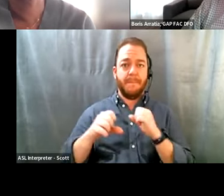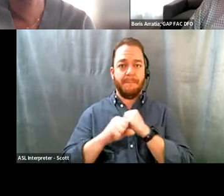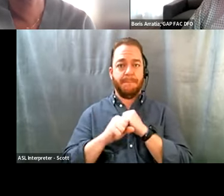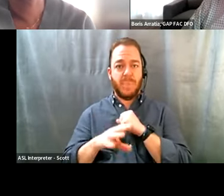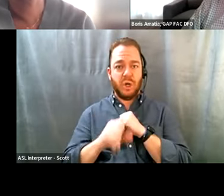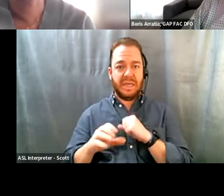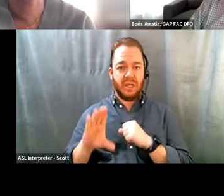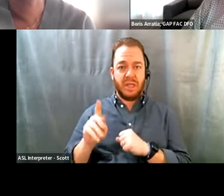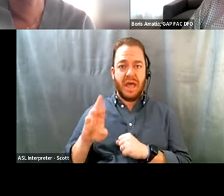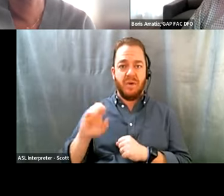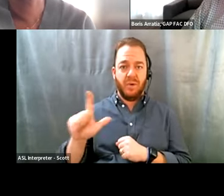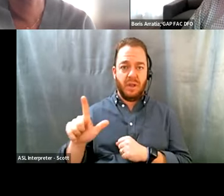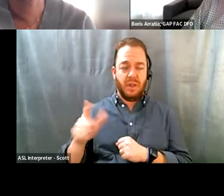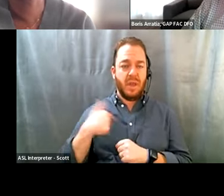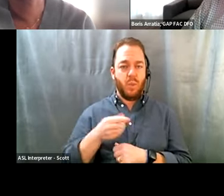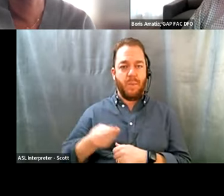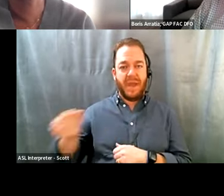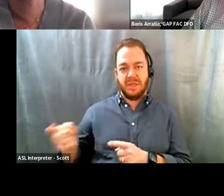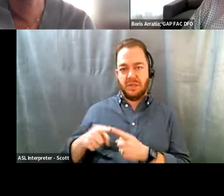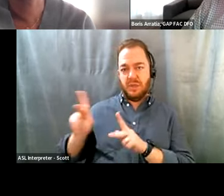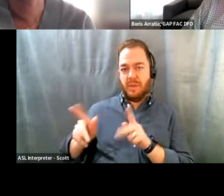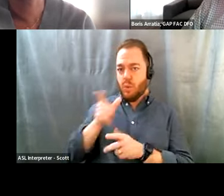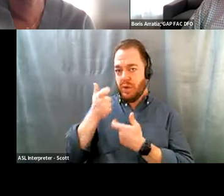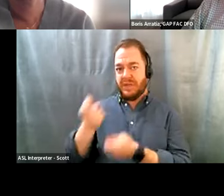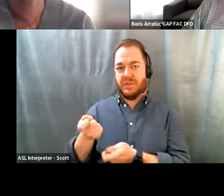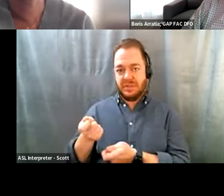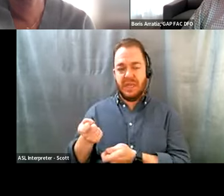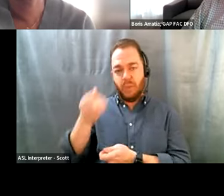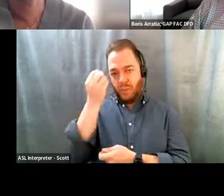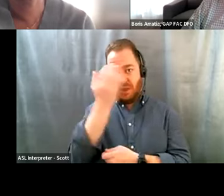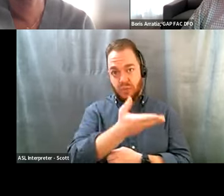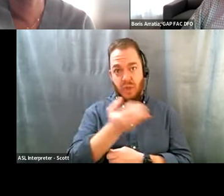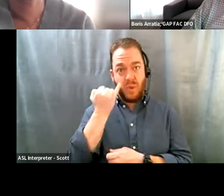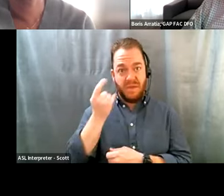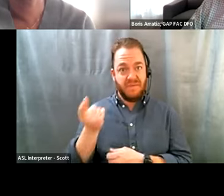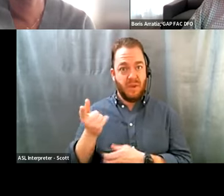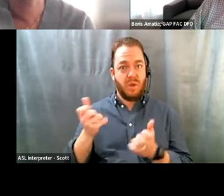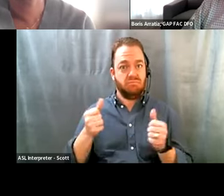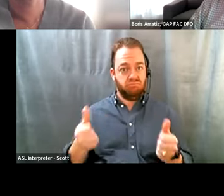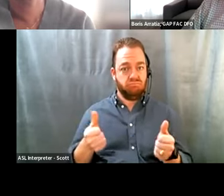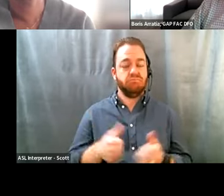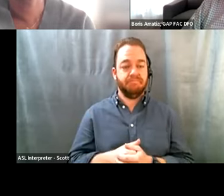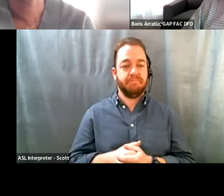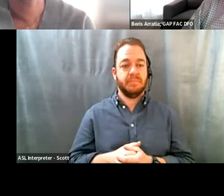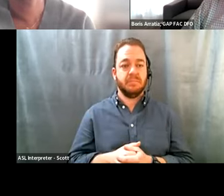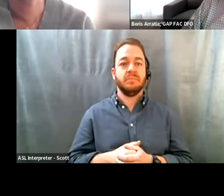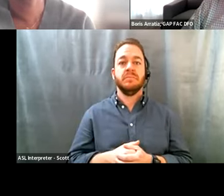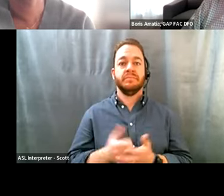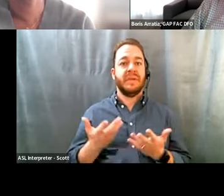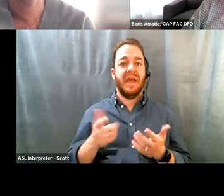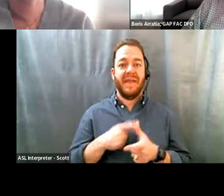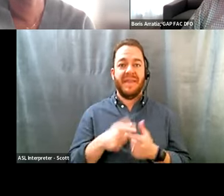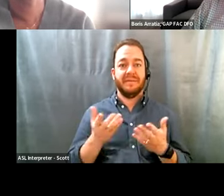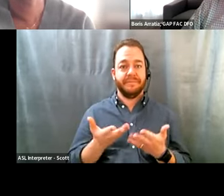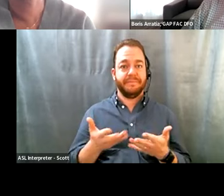collateral, and we'll pass it on to the people who might be interested and let you know if they're interested in what you got. And then it kind of goes dark.